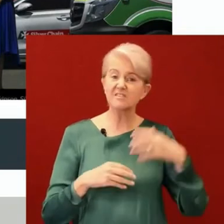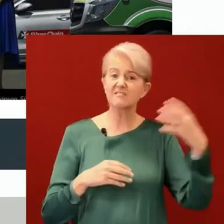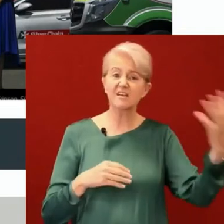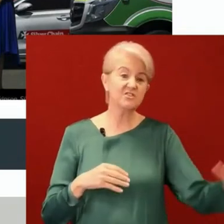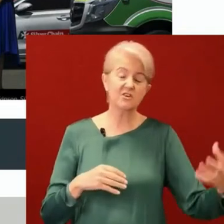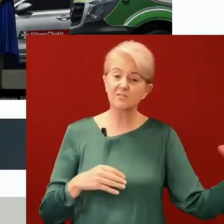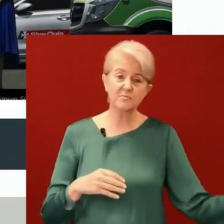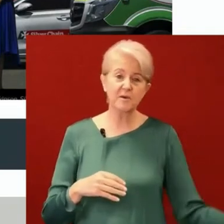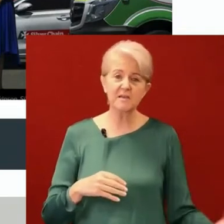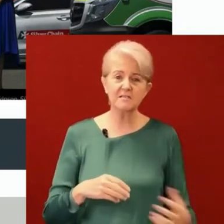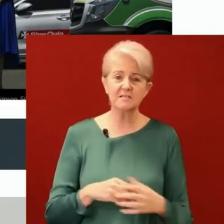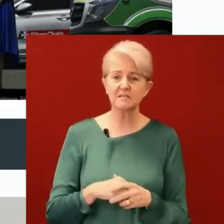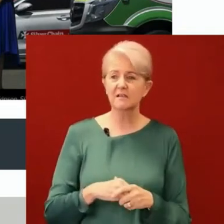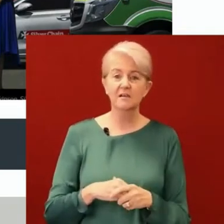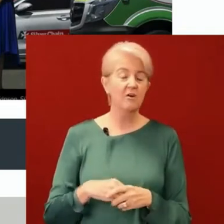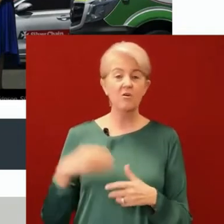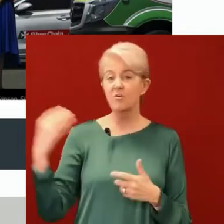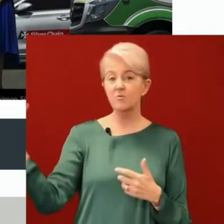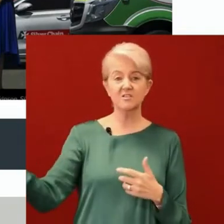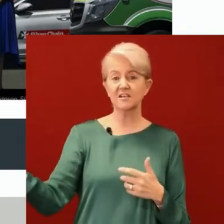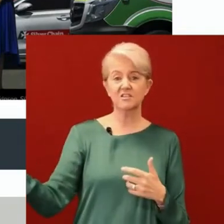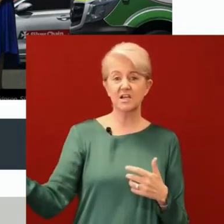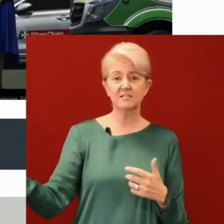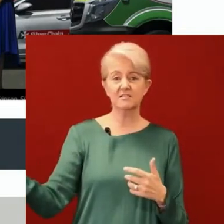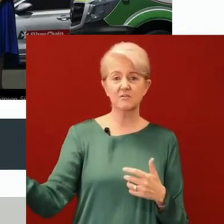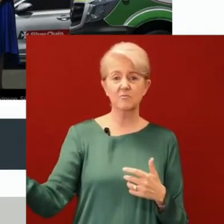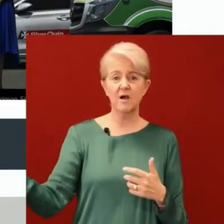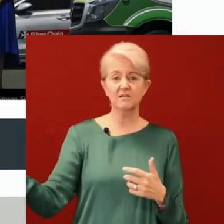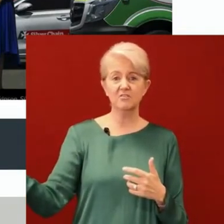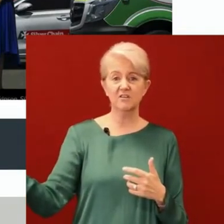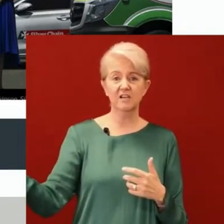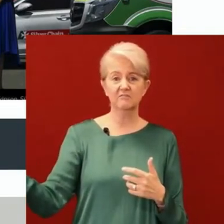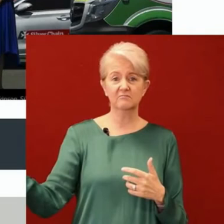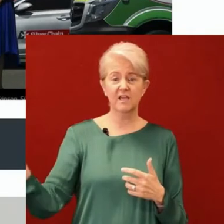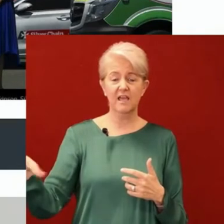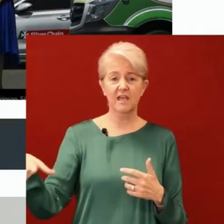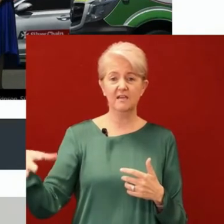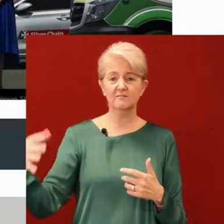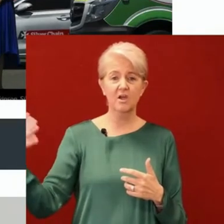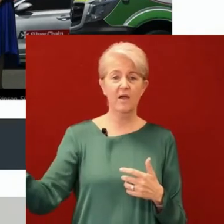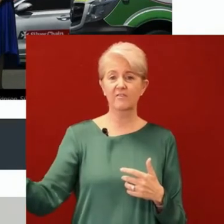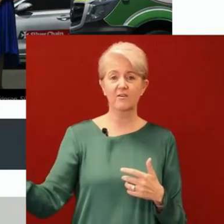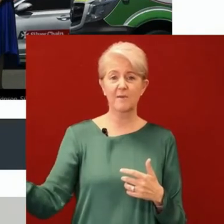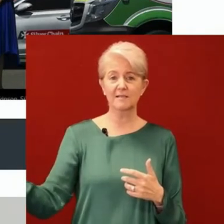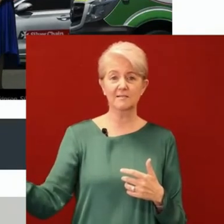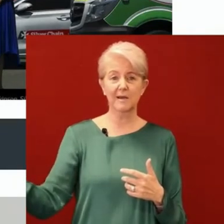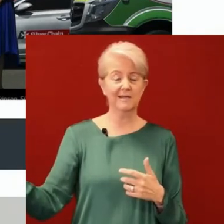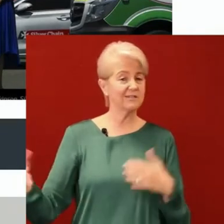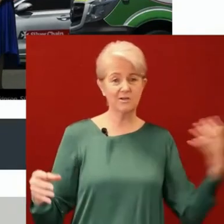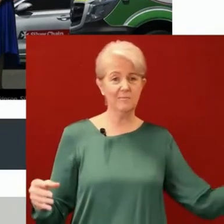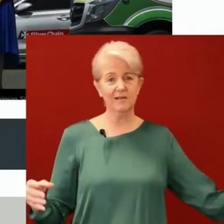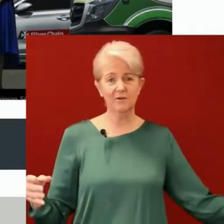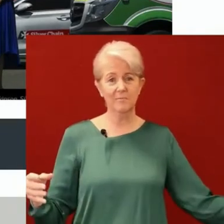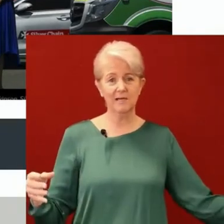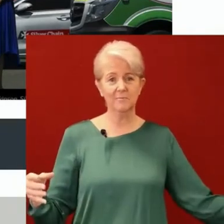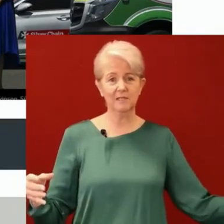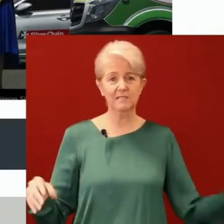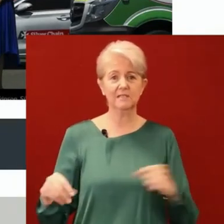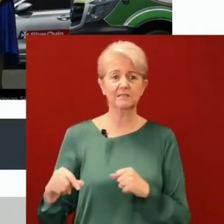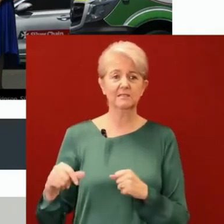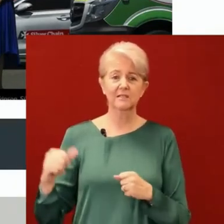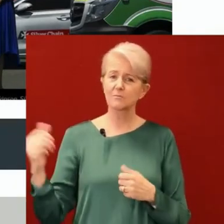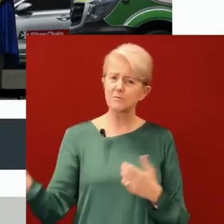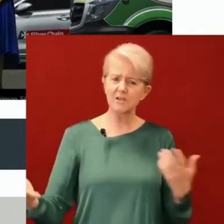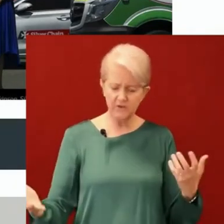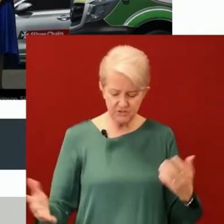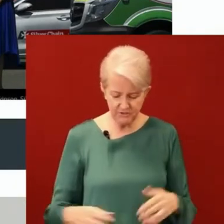And was it that service piece, or was I going to chase the almighty dollar and go out there and make some money? Because you don't make a lot of money in